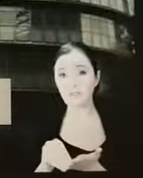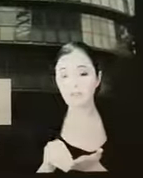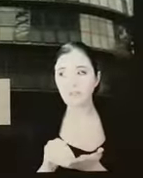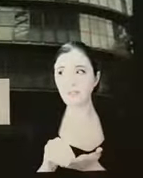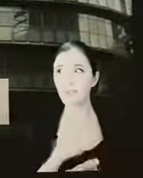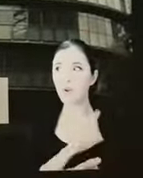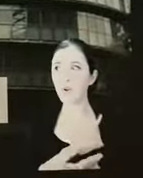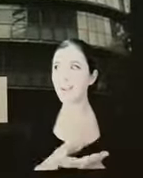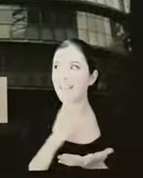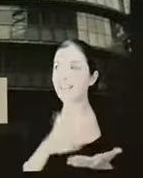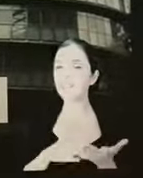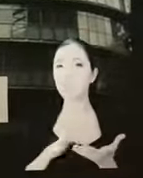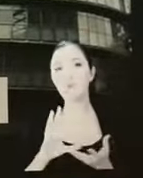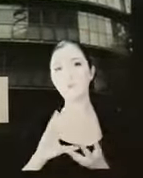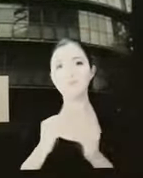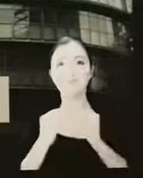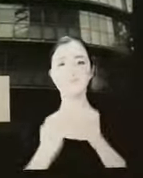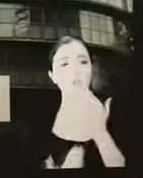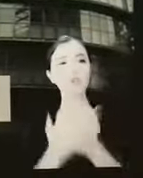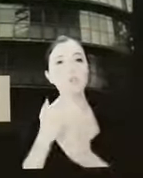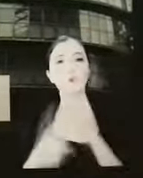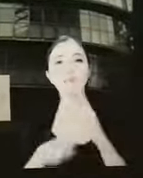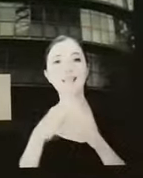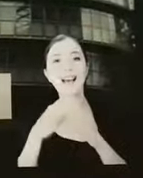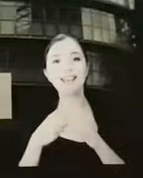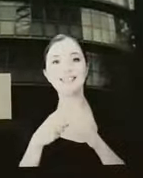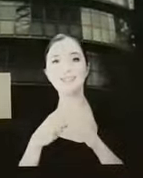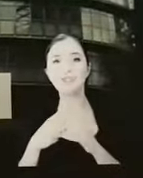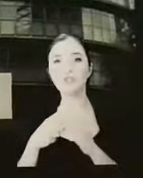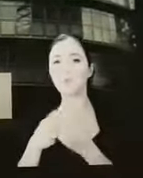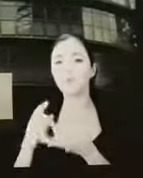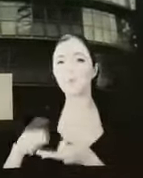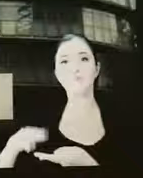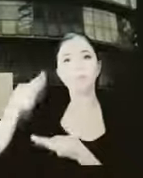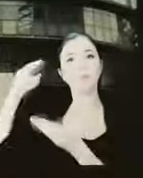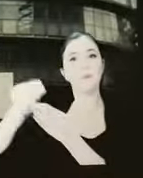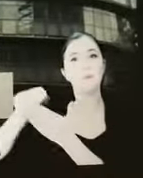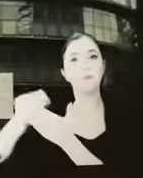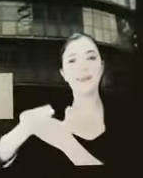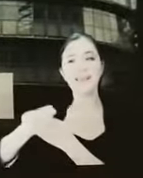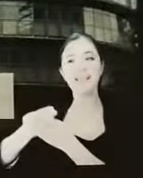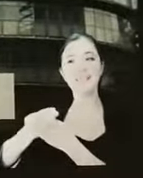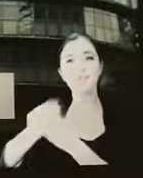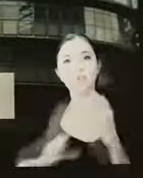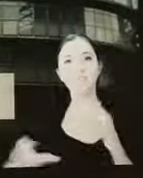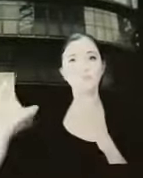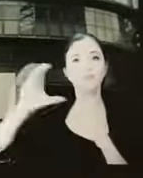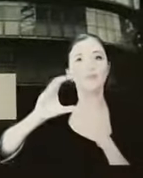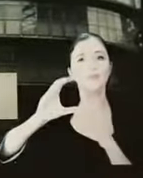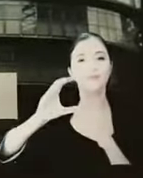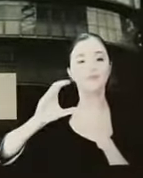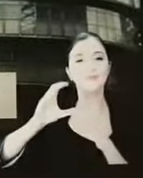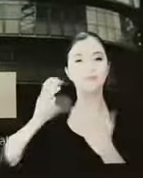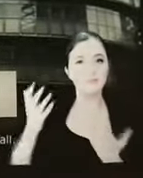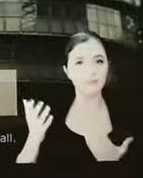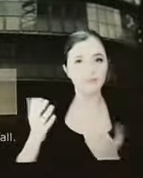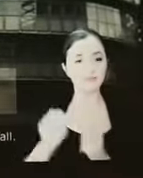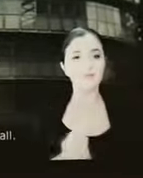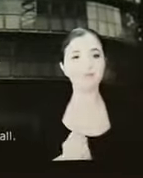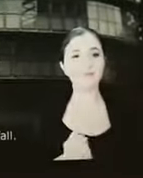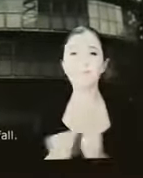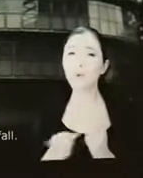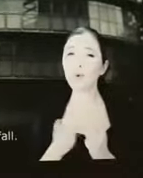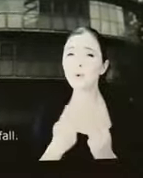taxes in order to raise money for the shortfall. And as many of you also have seen, there's a new proposal